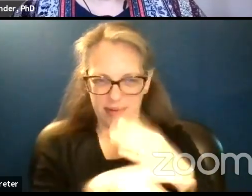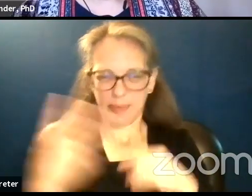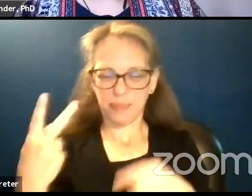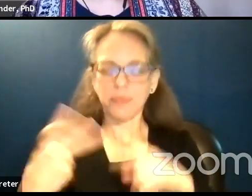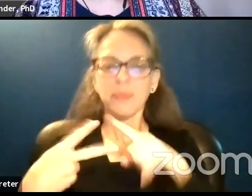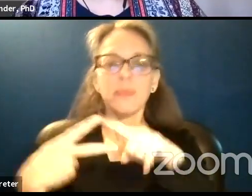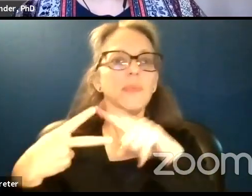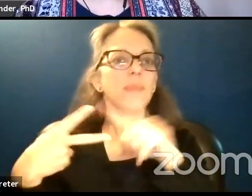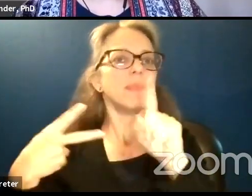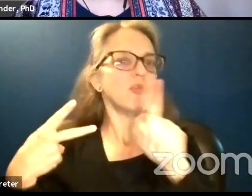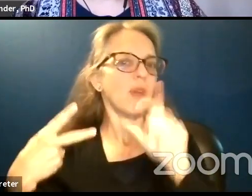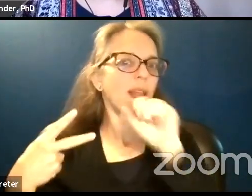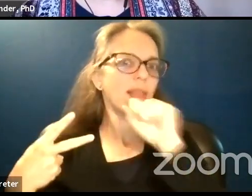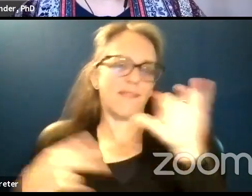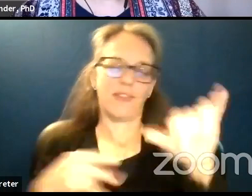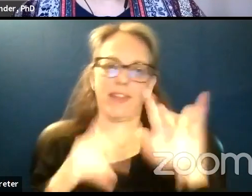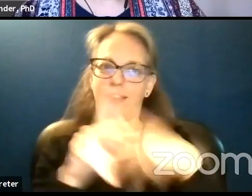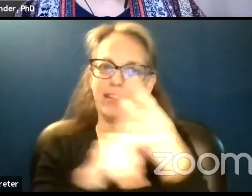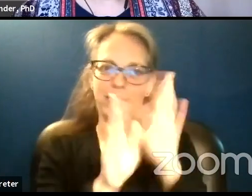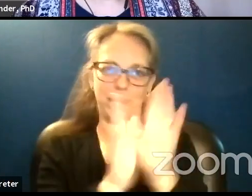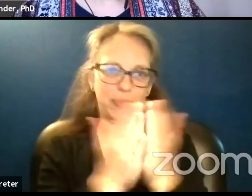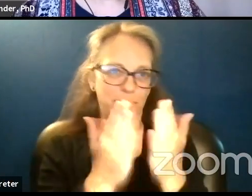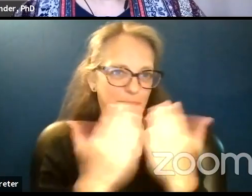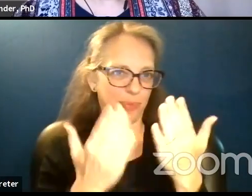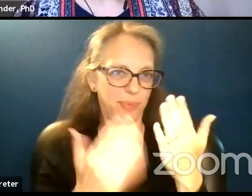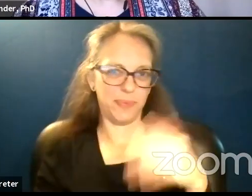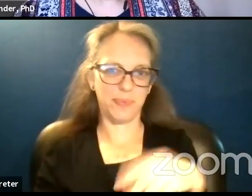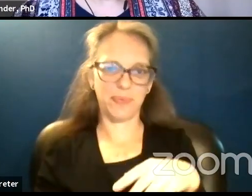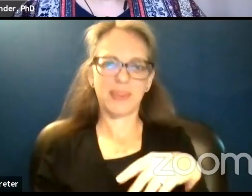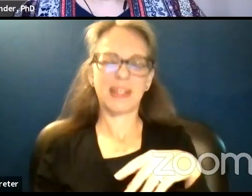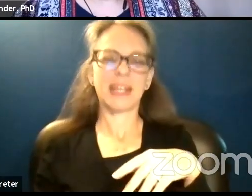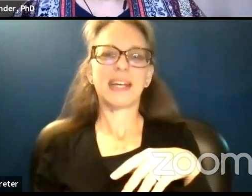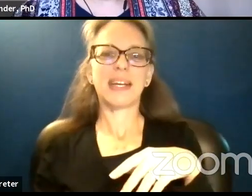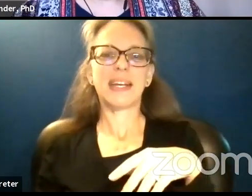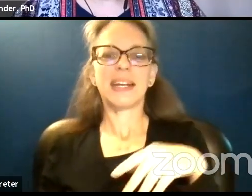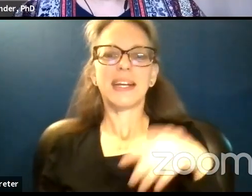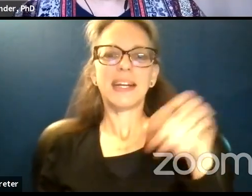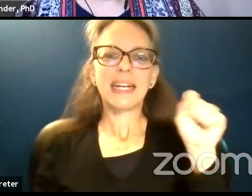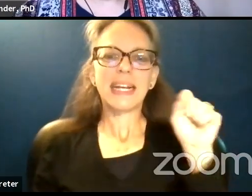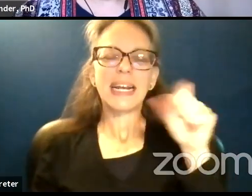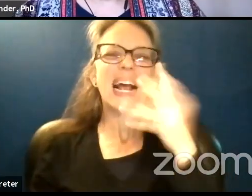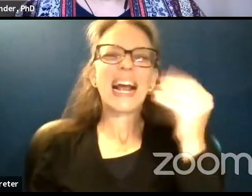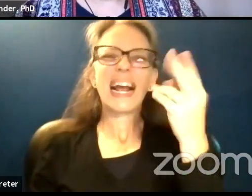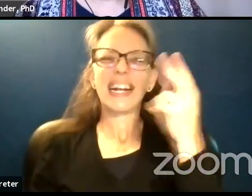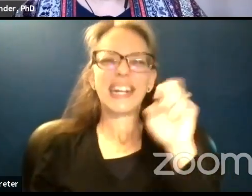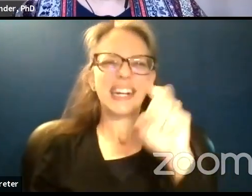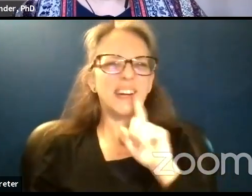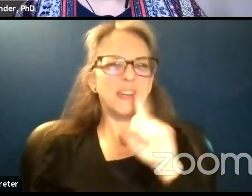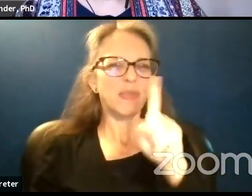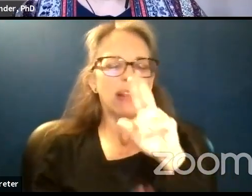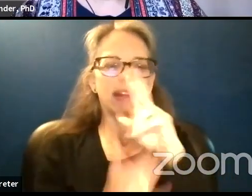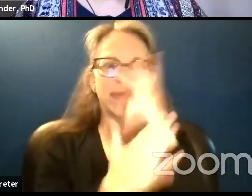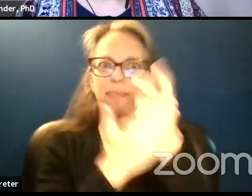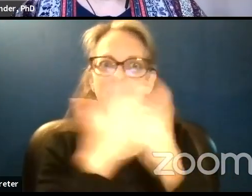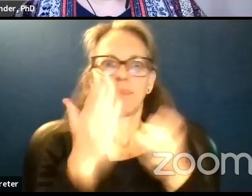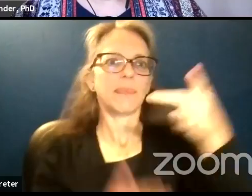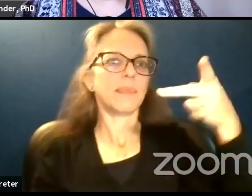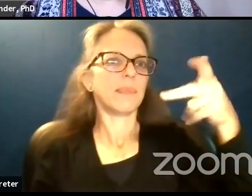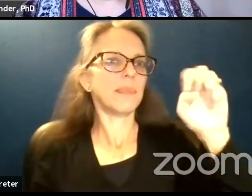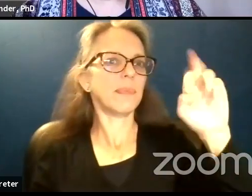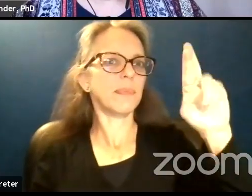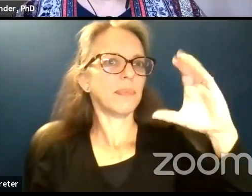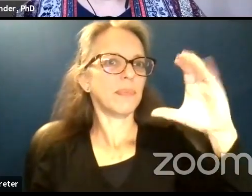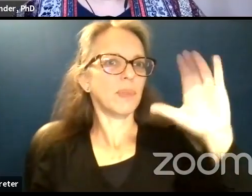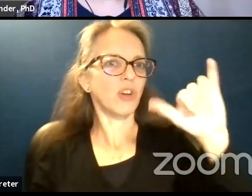them really loves those David Pilkey books too. And he's also really into the Percy Jackson series. And my